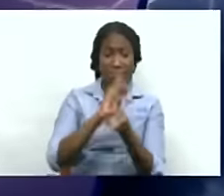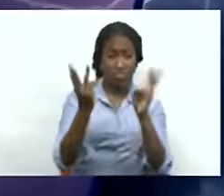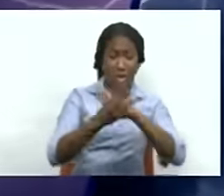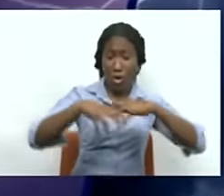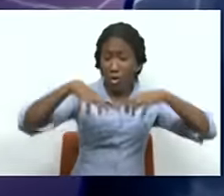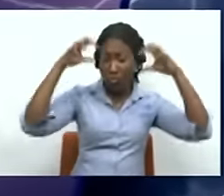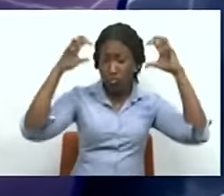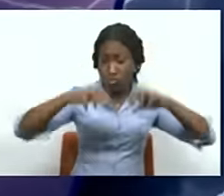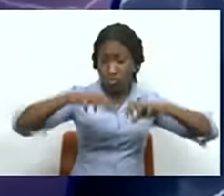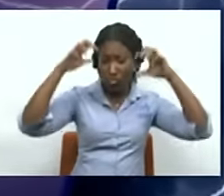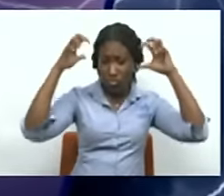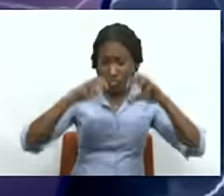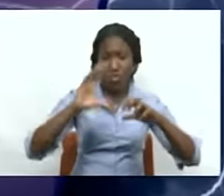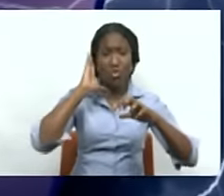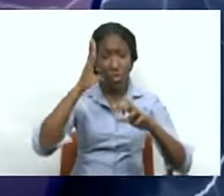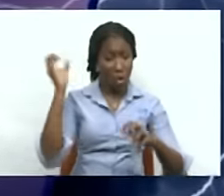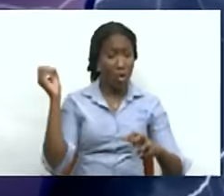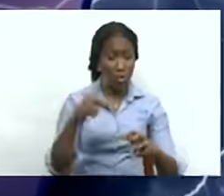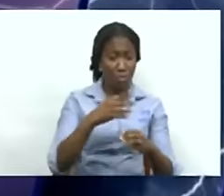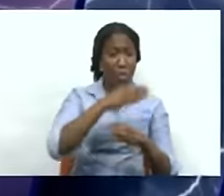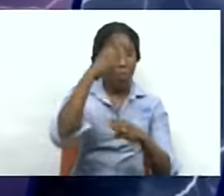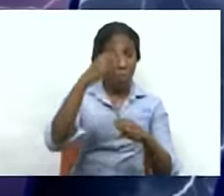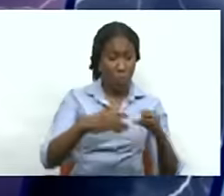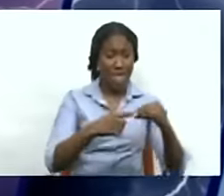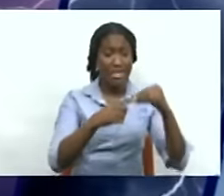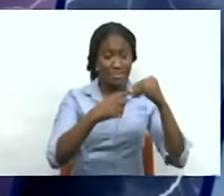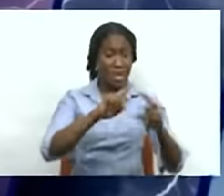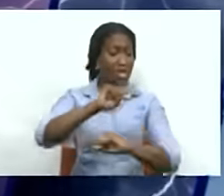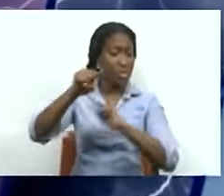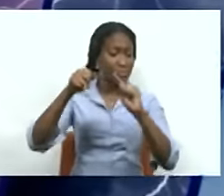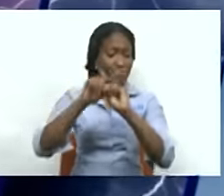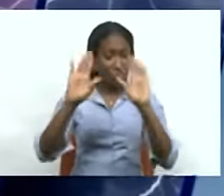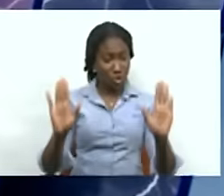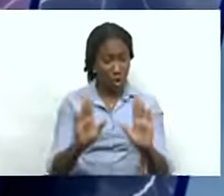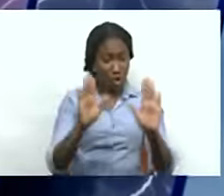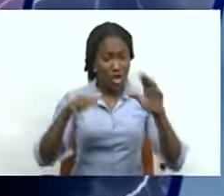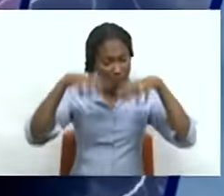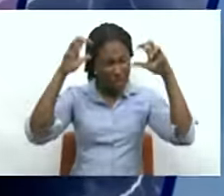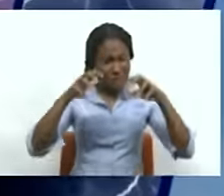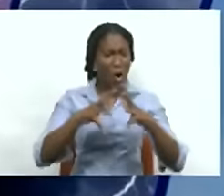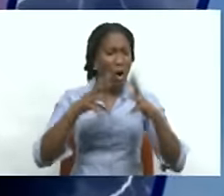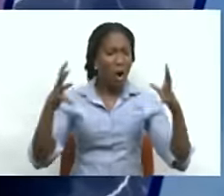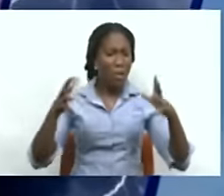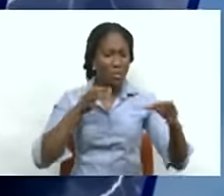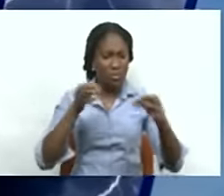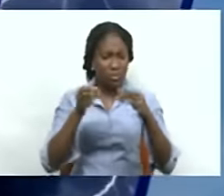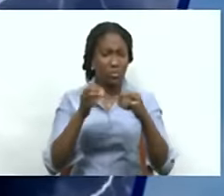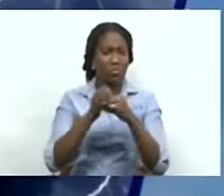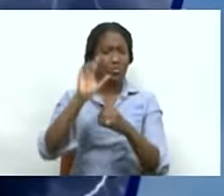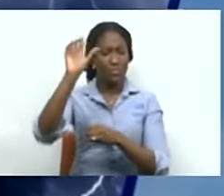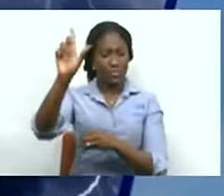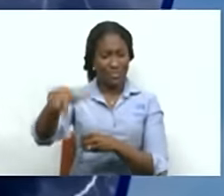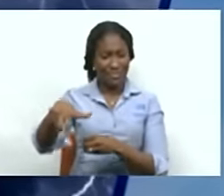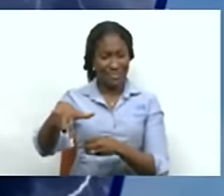this weekend, especially on Sunday. How much rain we're expecting? I'll have the details in tonight's weather